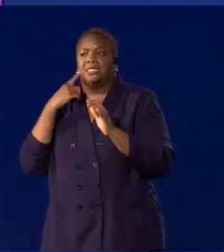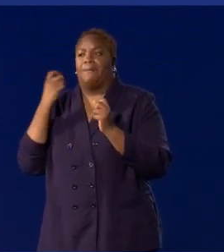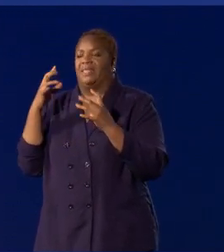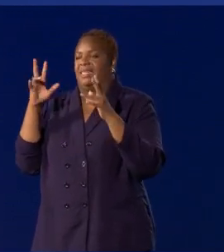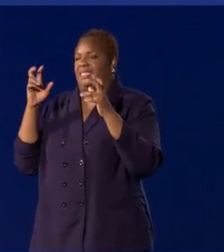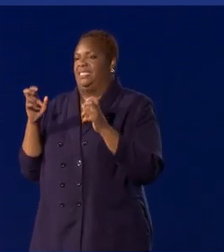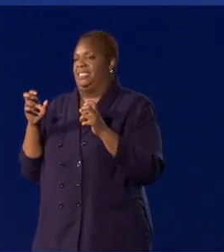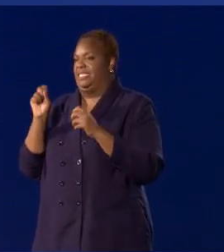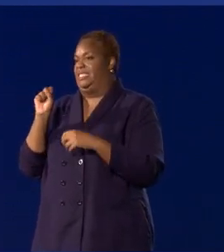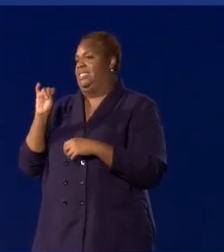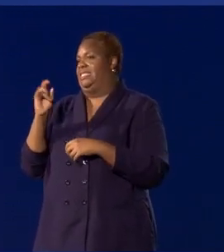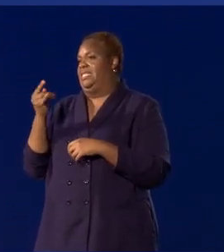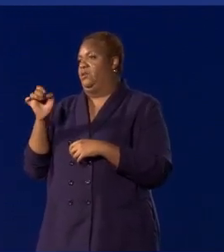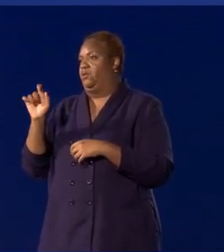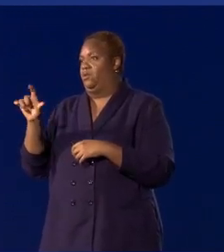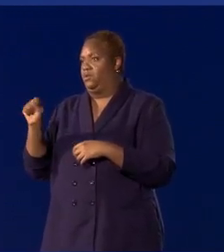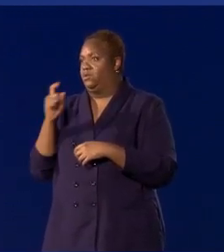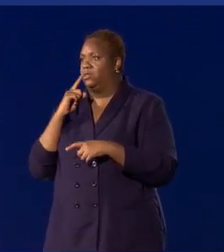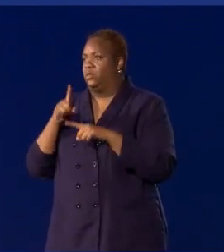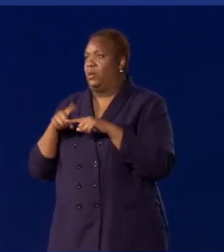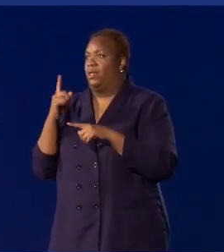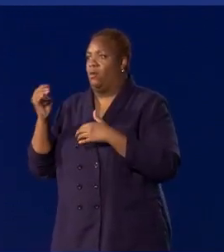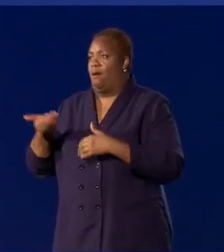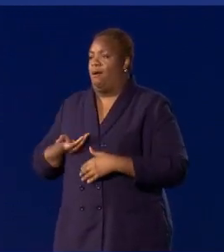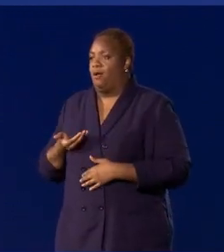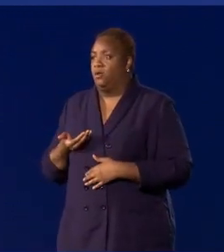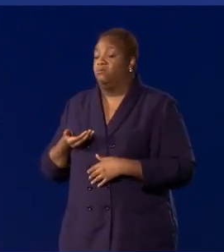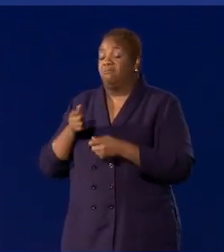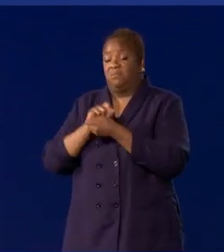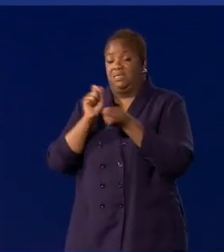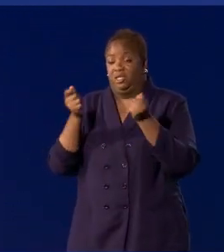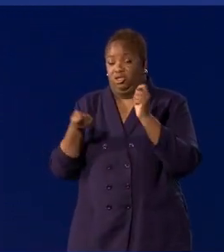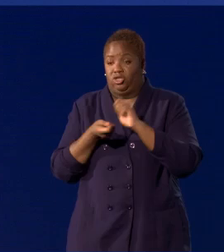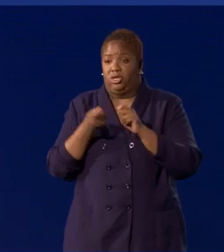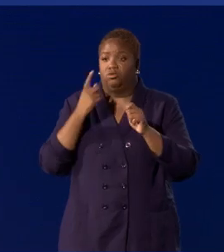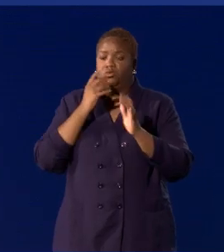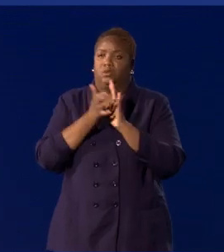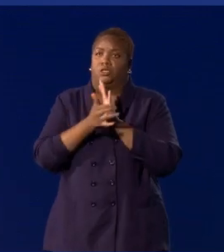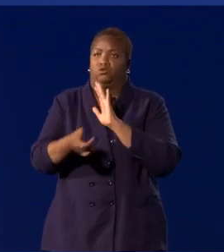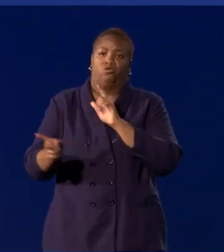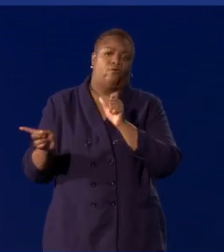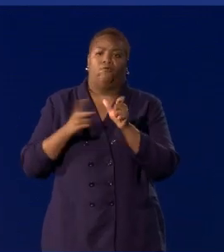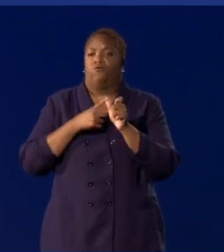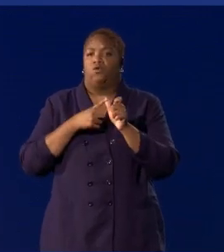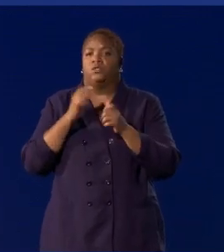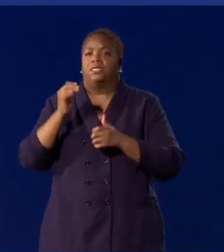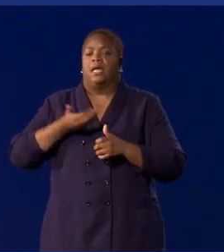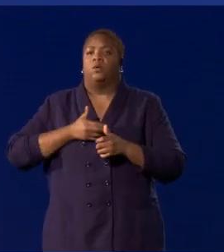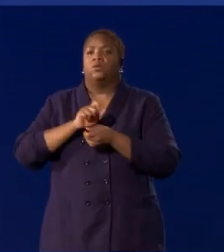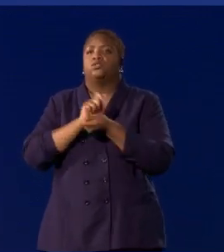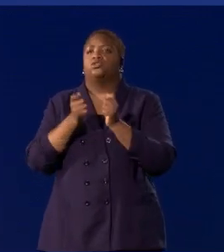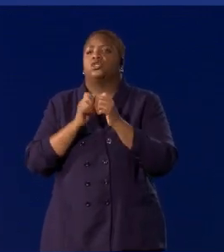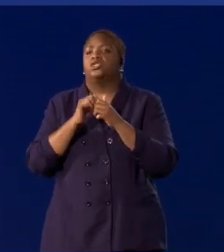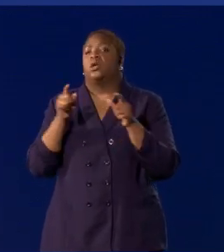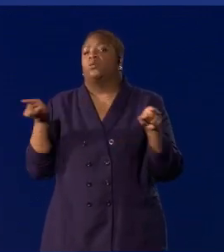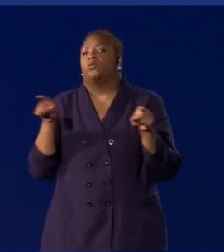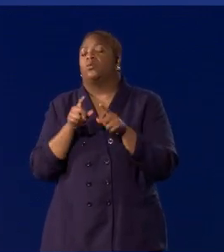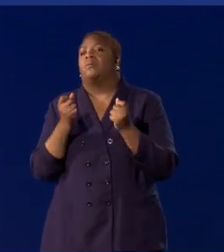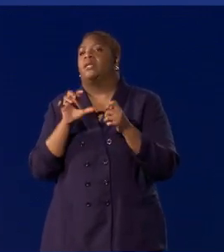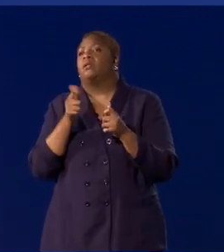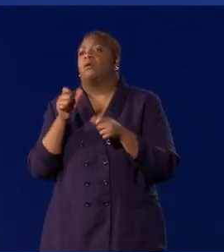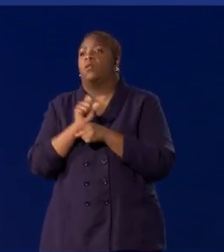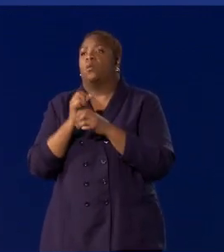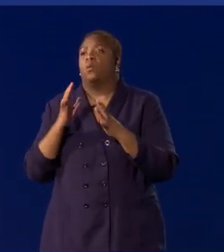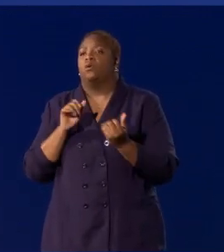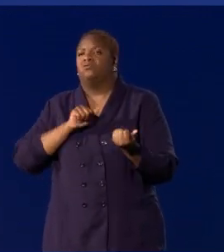have to rely on when hiring. This shift towards skills-first hiring is transforming the way you and many other employers